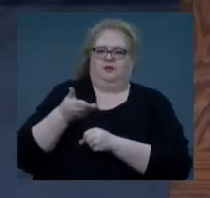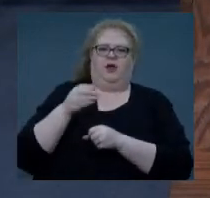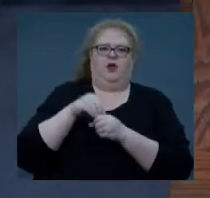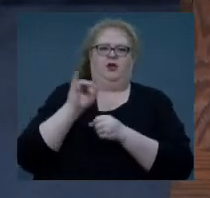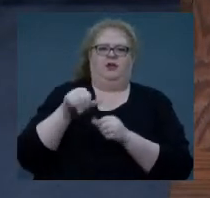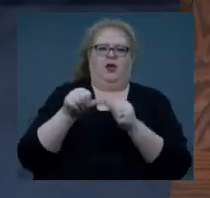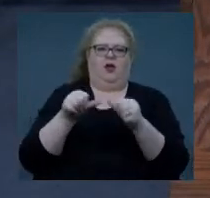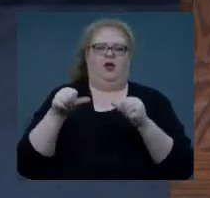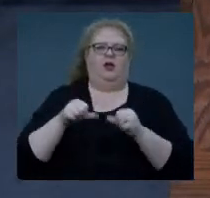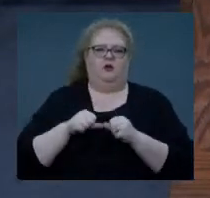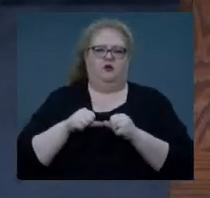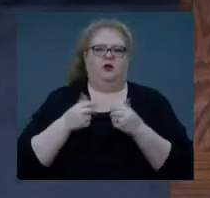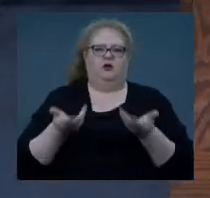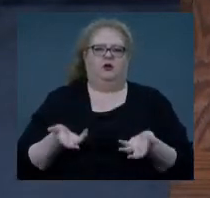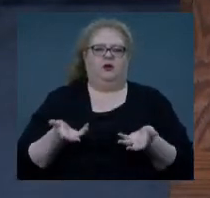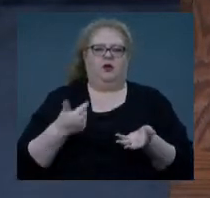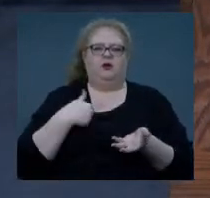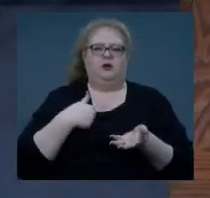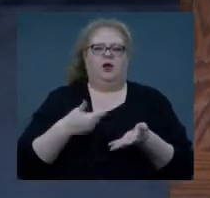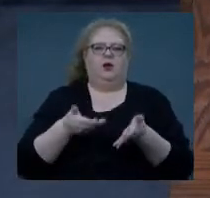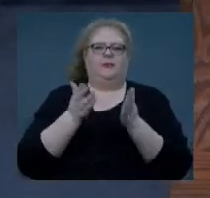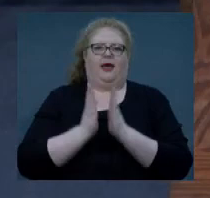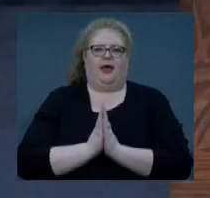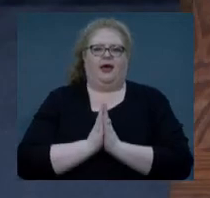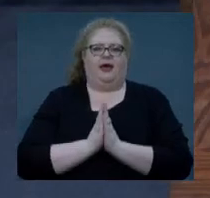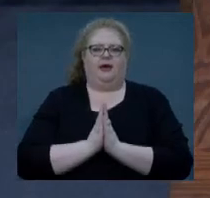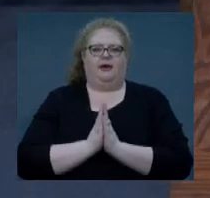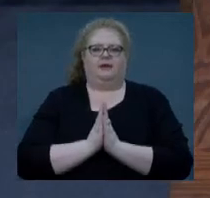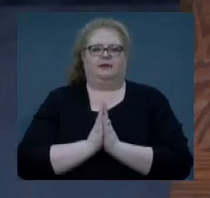area. So I would ask that you